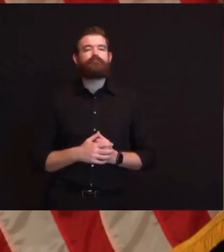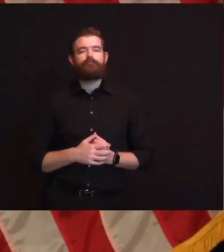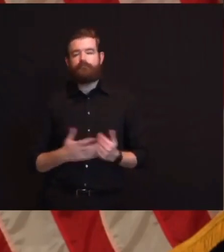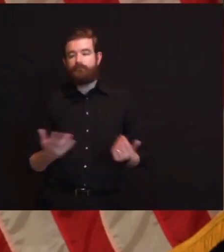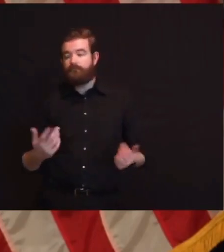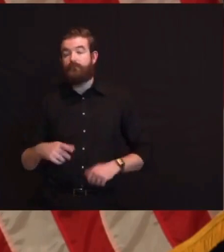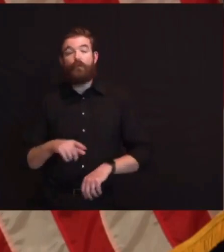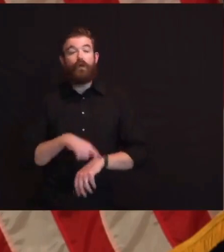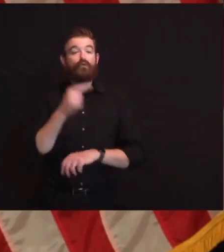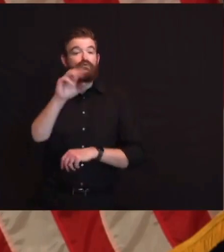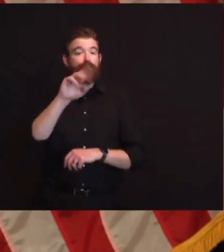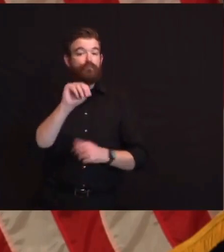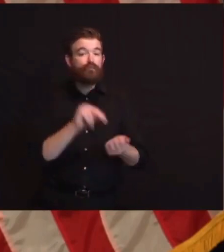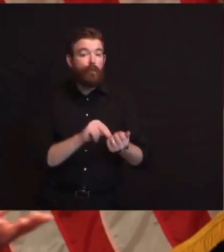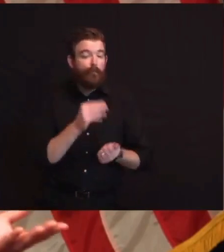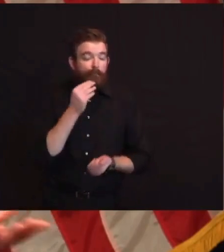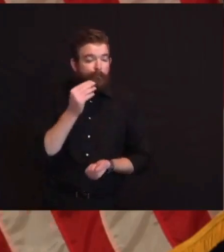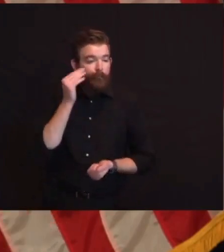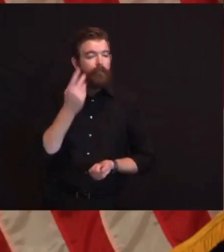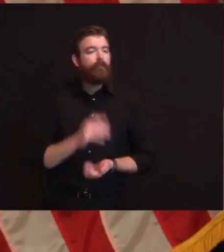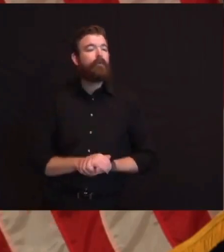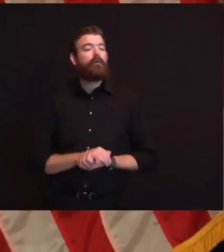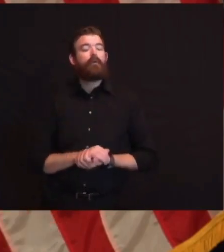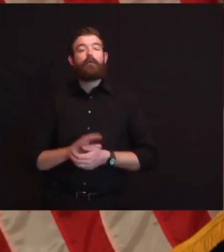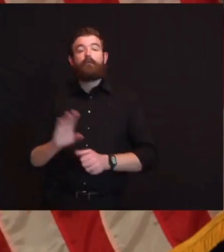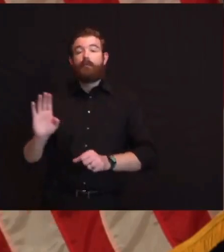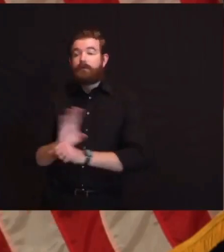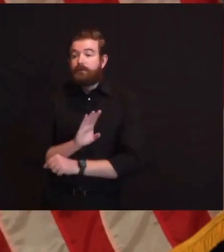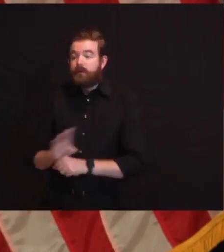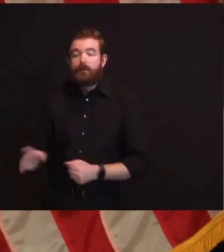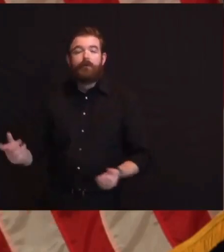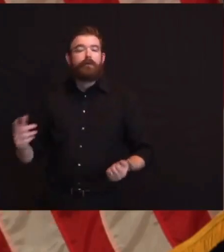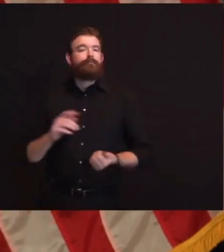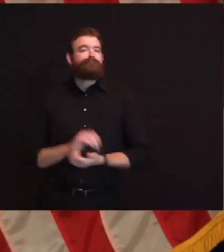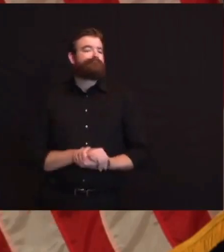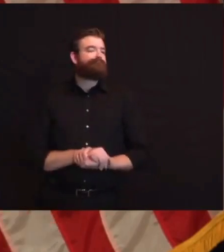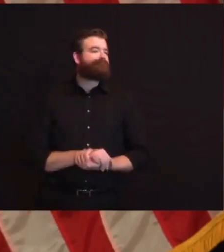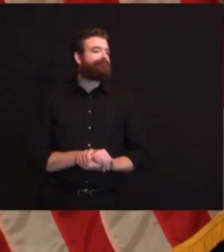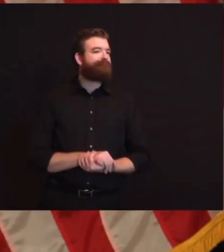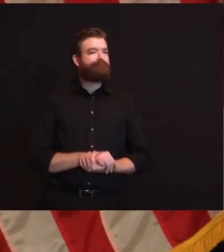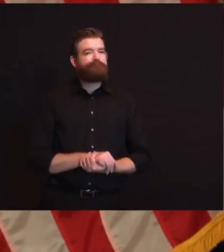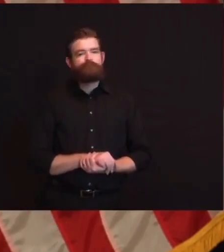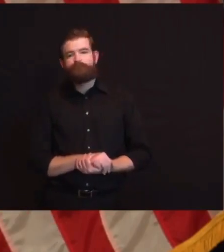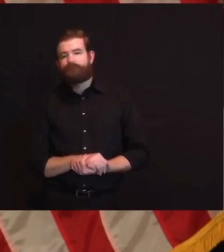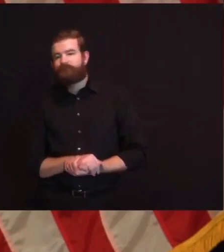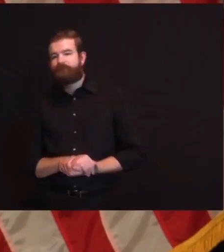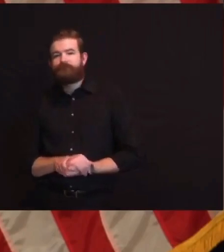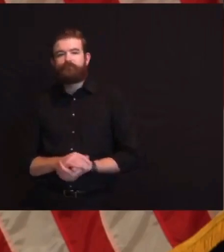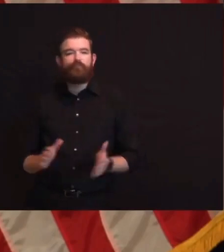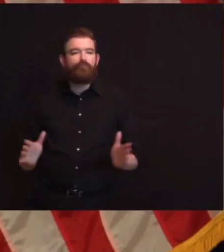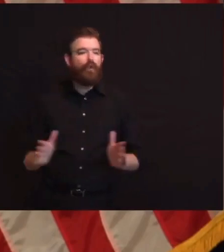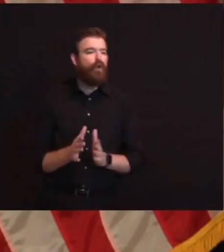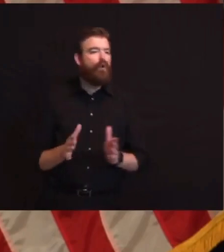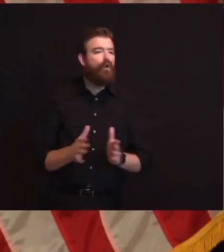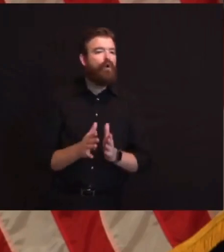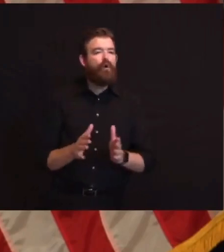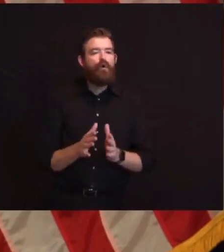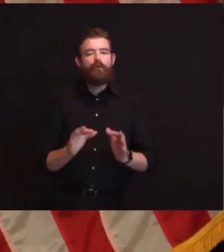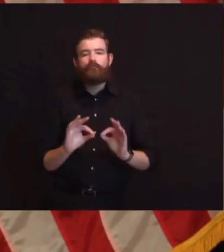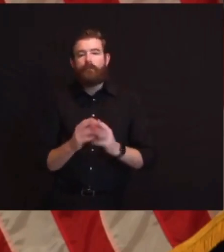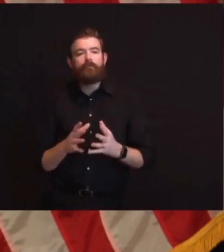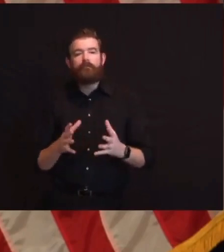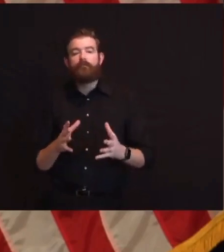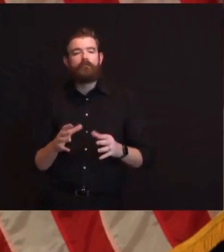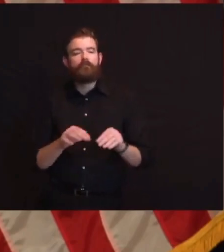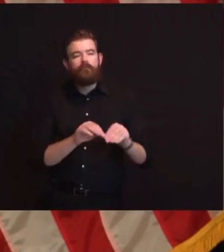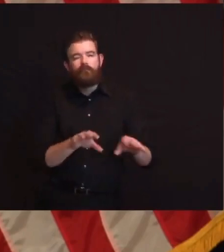among workplaces, still occurring among various small gatherings as well. So this, we're not surprised